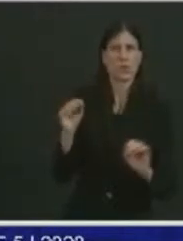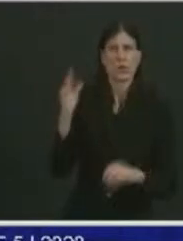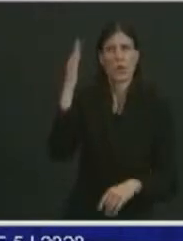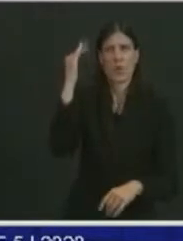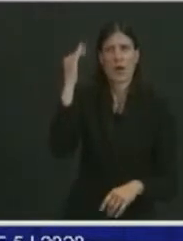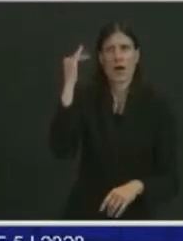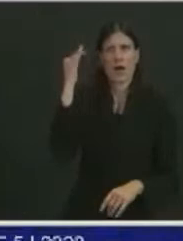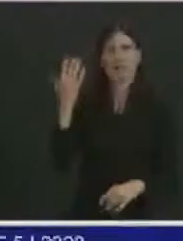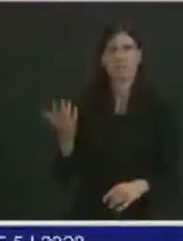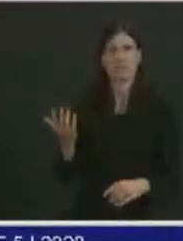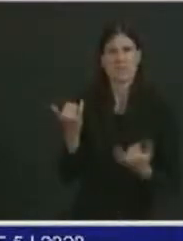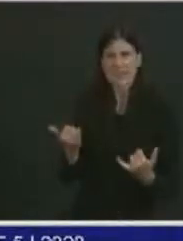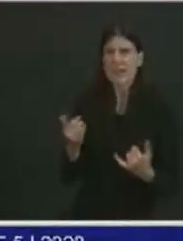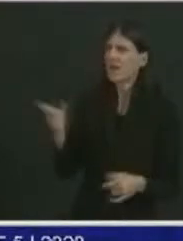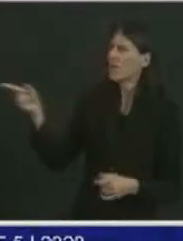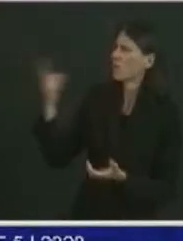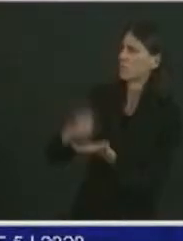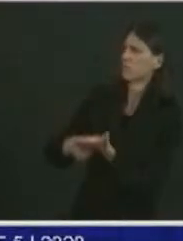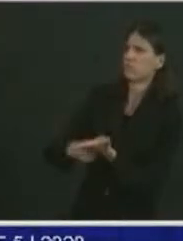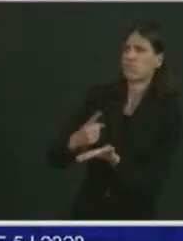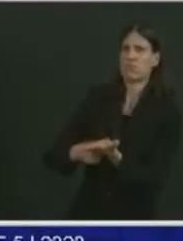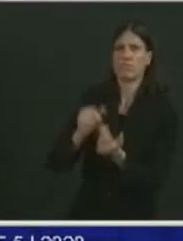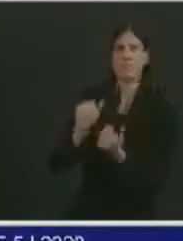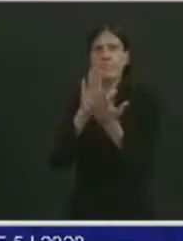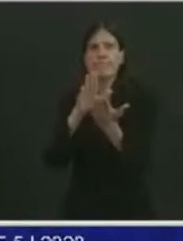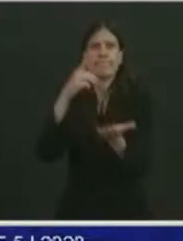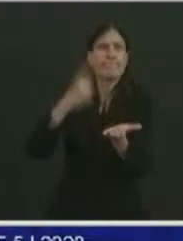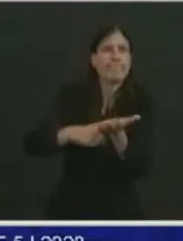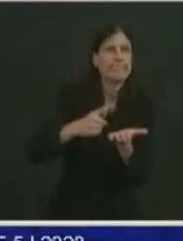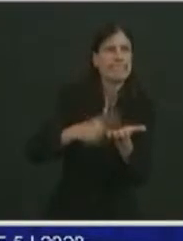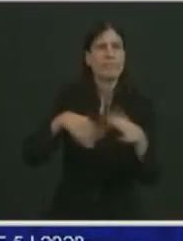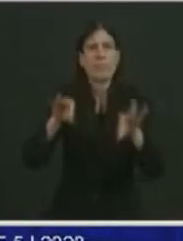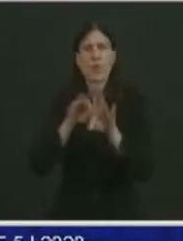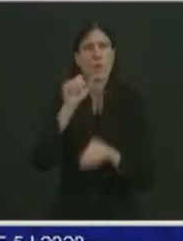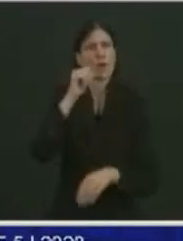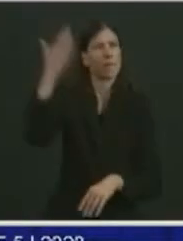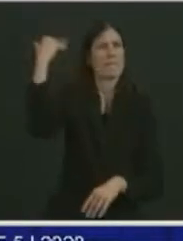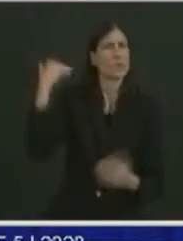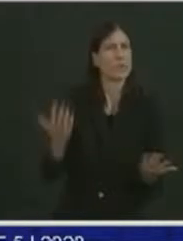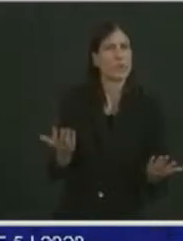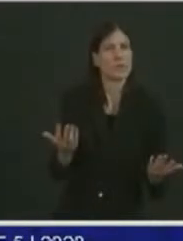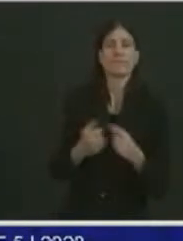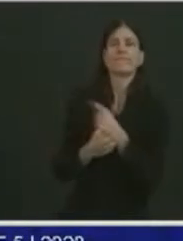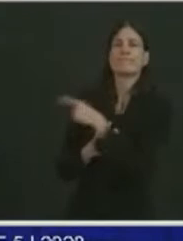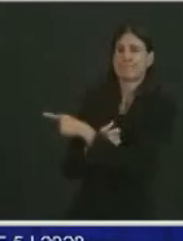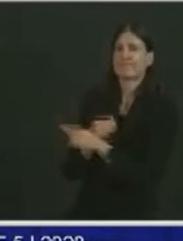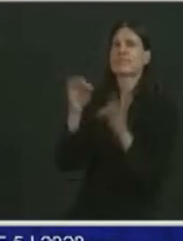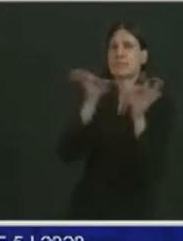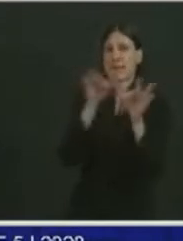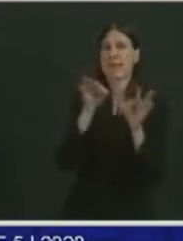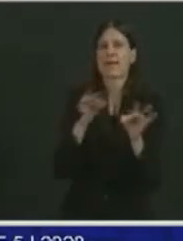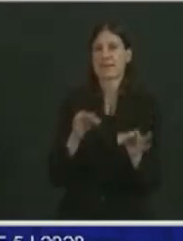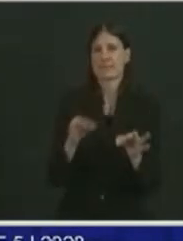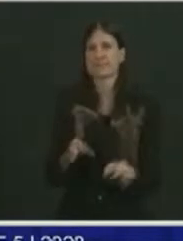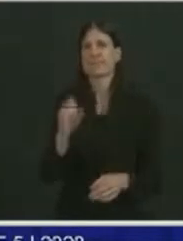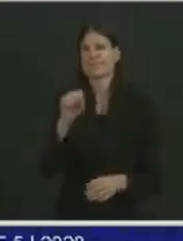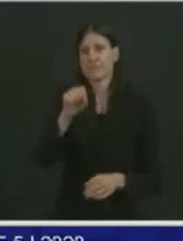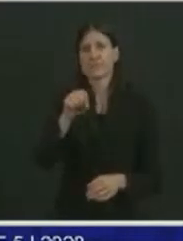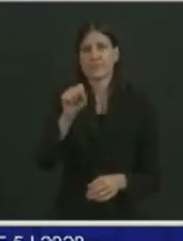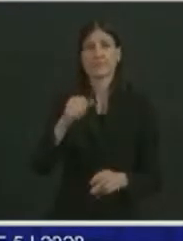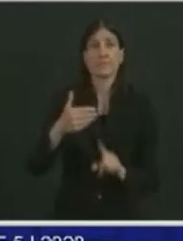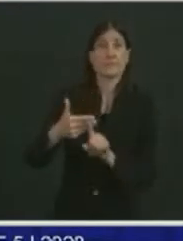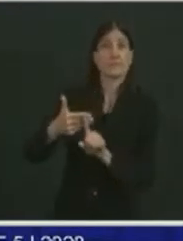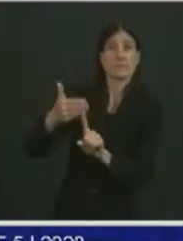did? Yeah. Listen, I'm not sure I have an answer. I do agree it does feel different. It absolutely feels different. The